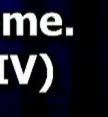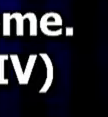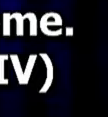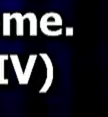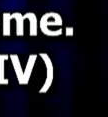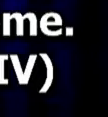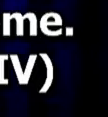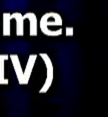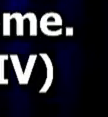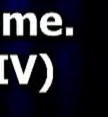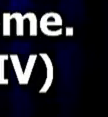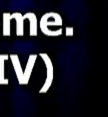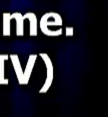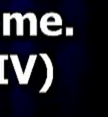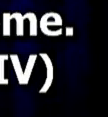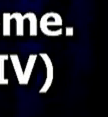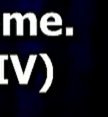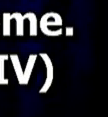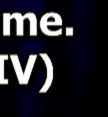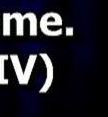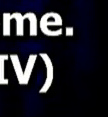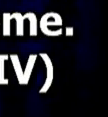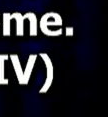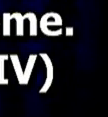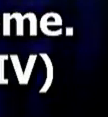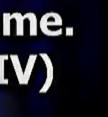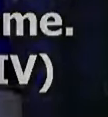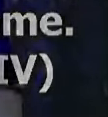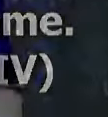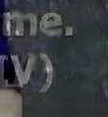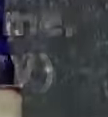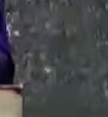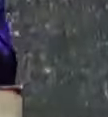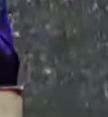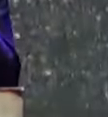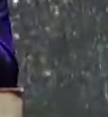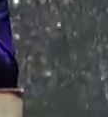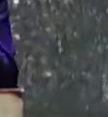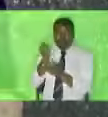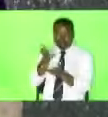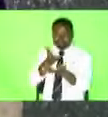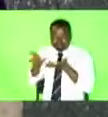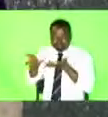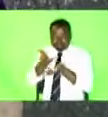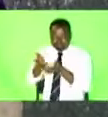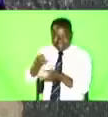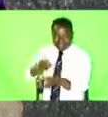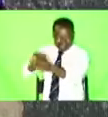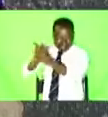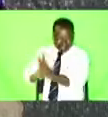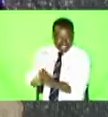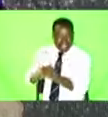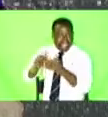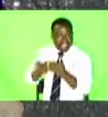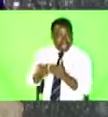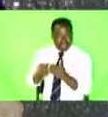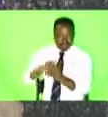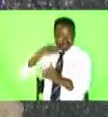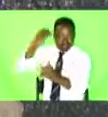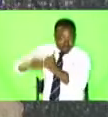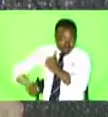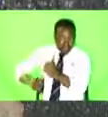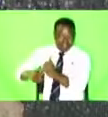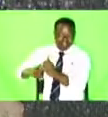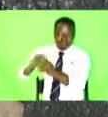In Matthew chapter 24, Jesus Christ was talking to the disciples about the signs of the end of the